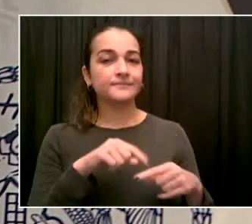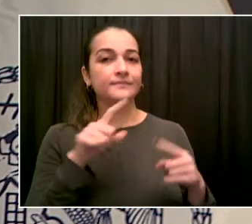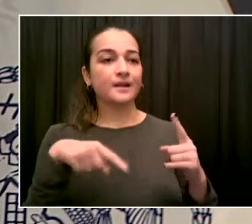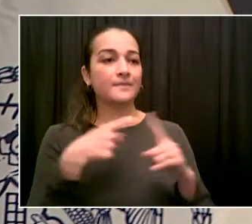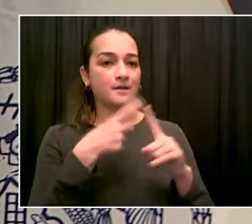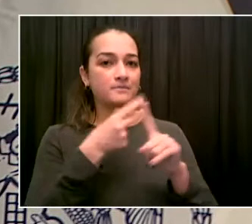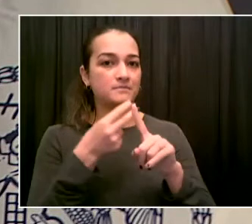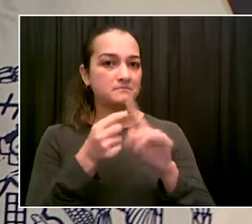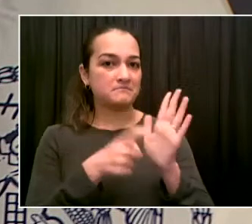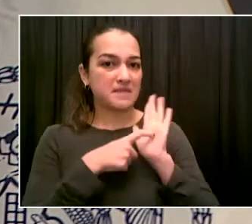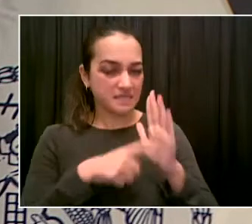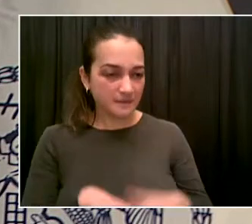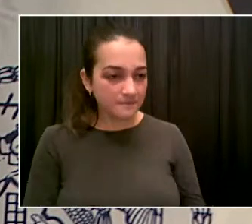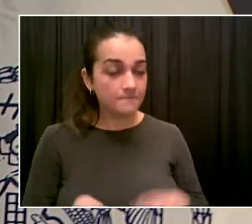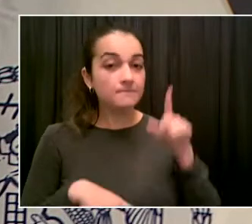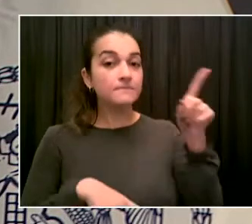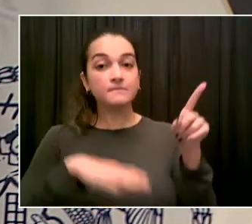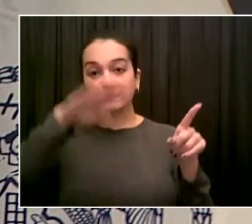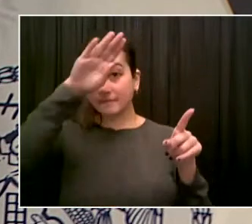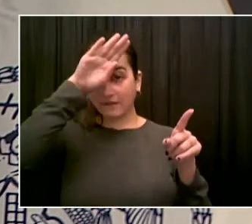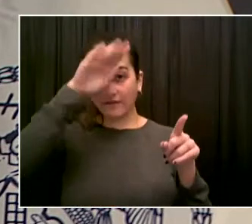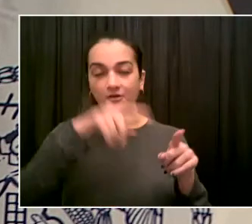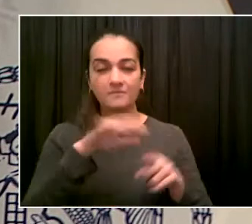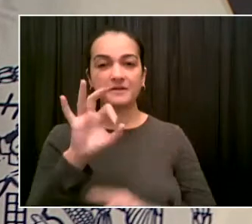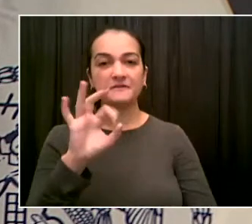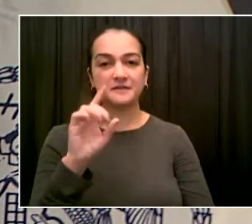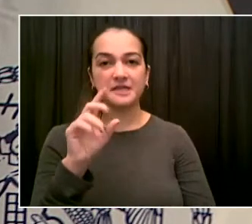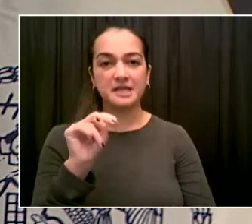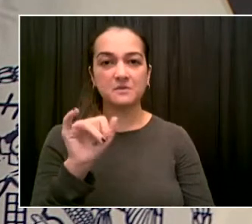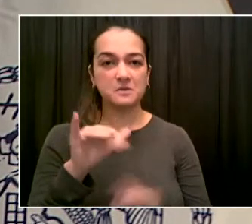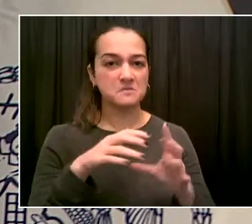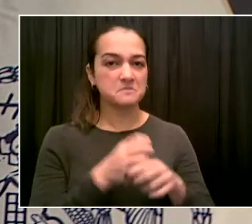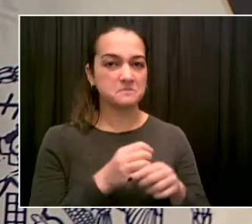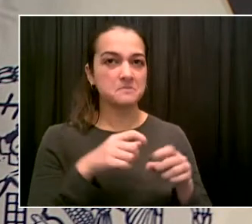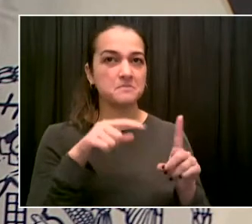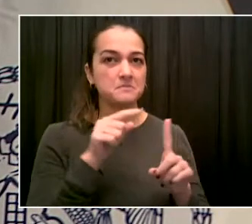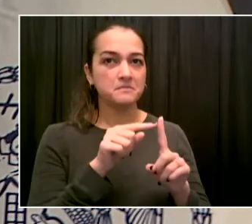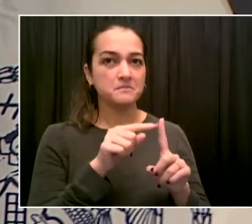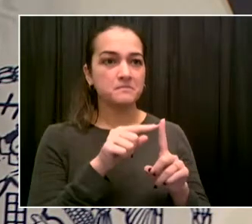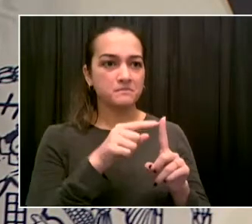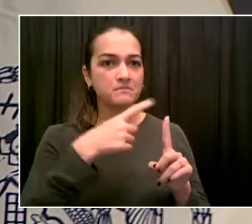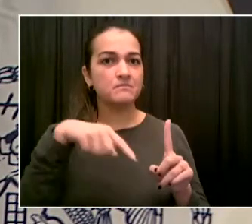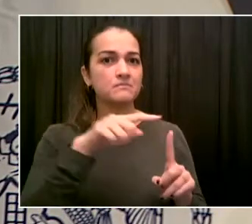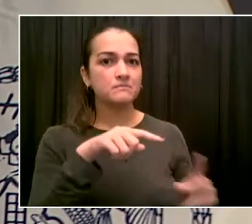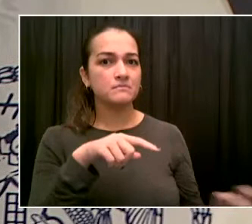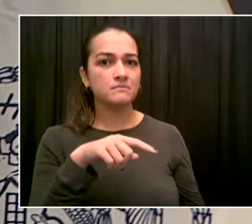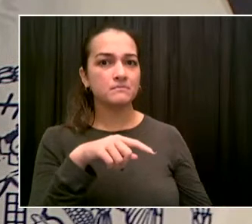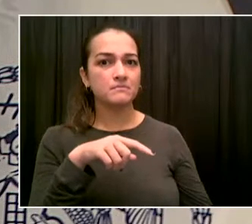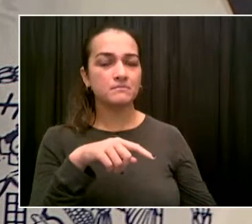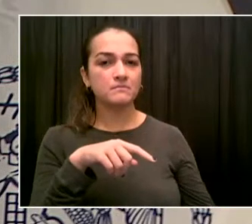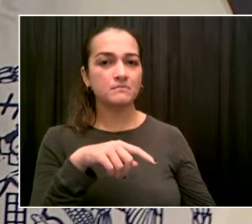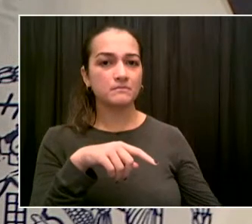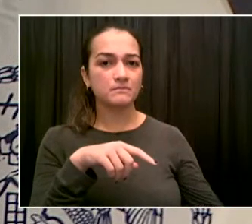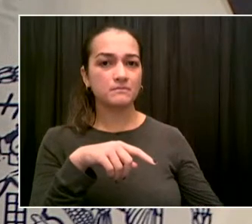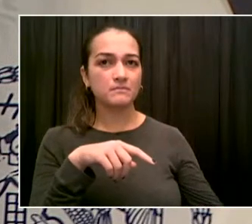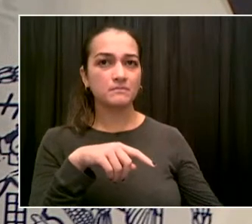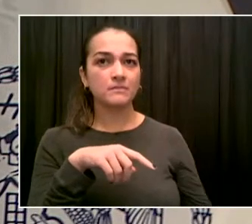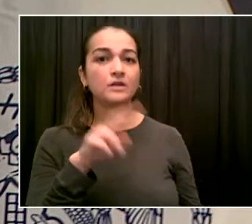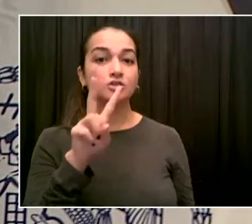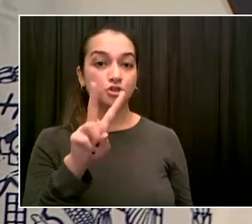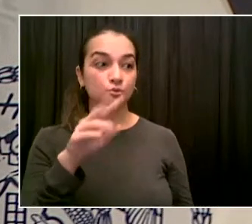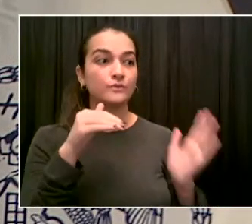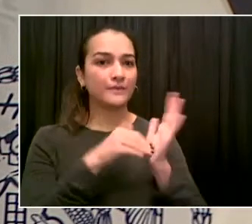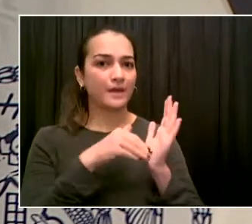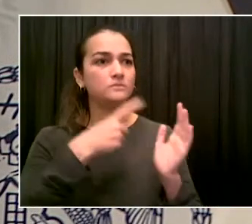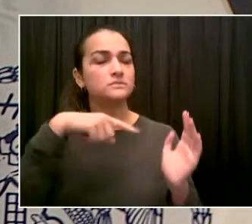or more than 2,000 firefighters have been calling out sick, and it's, I guess, related to the mandate. Can you weigh in on that? And can you also let